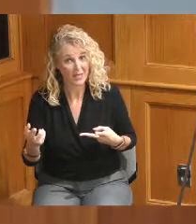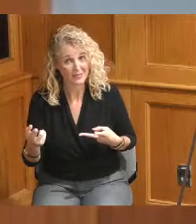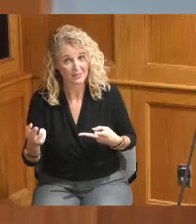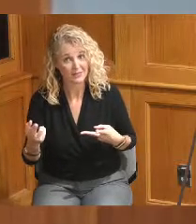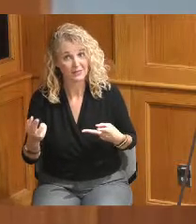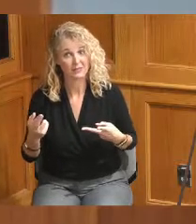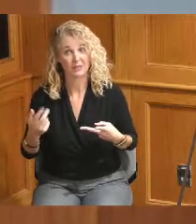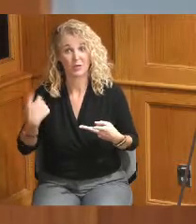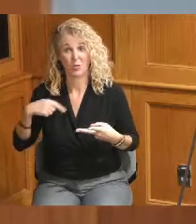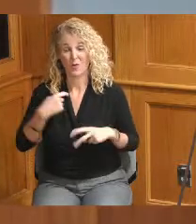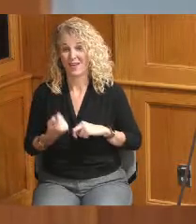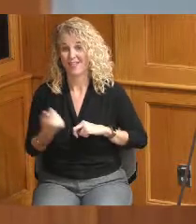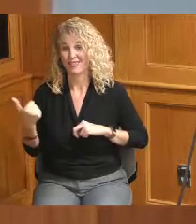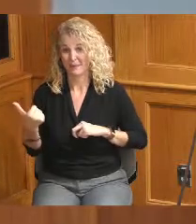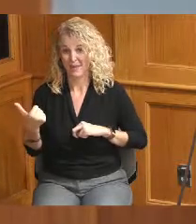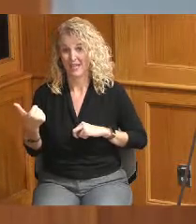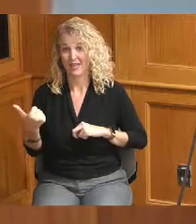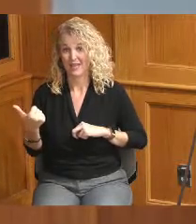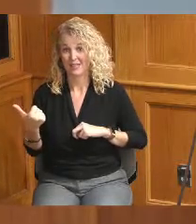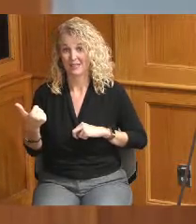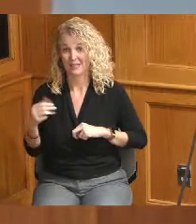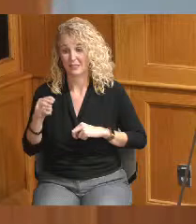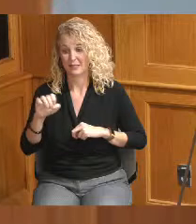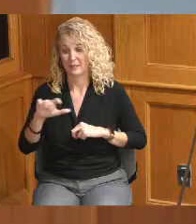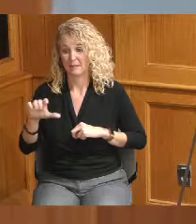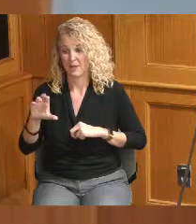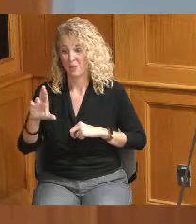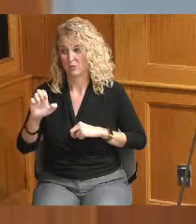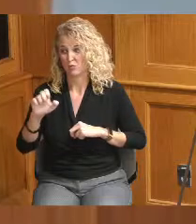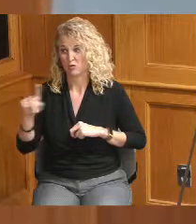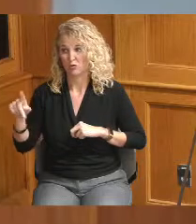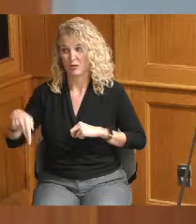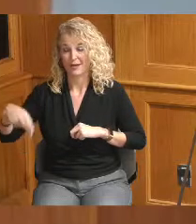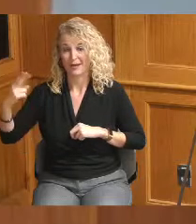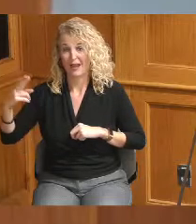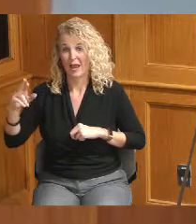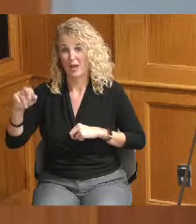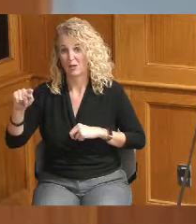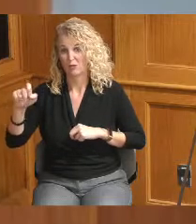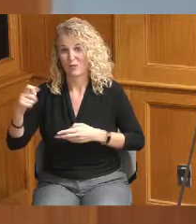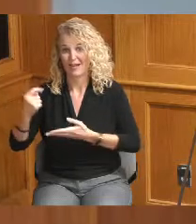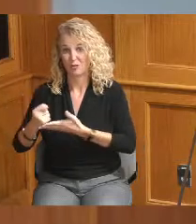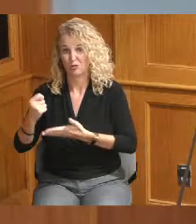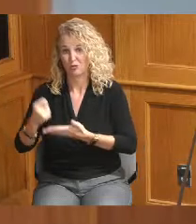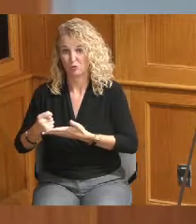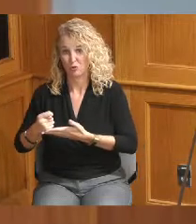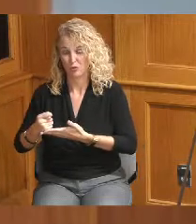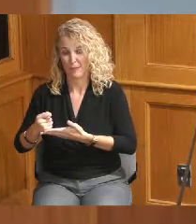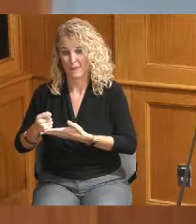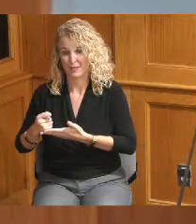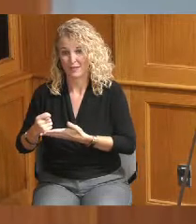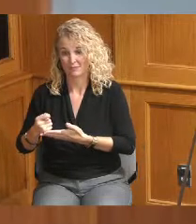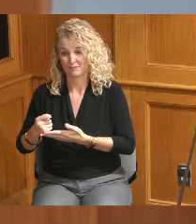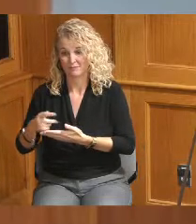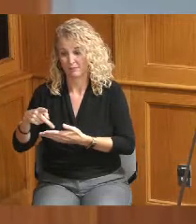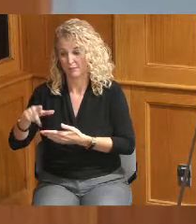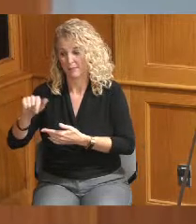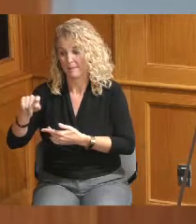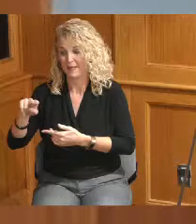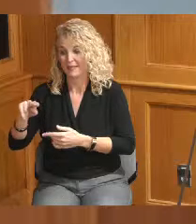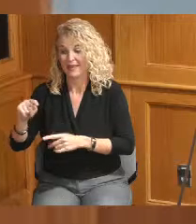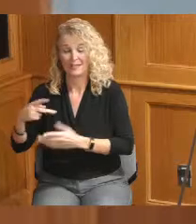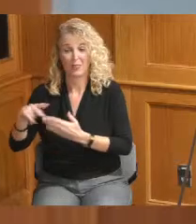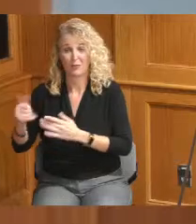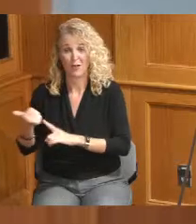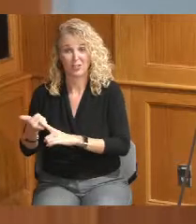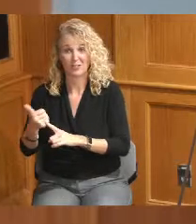that we eliminate the Mill Creek High Rate Treatment Plant. It's a project that does not make sense.